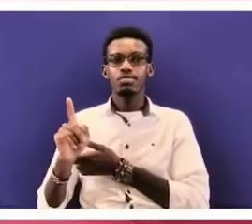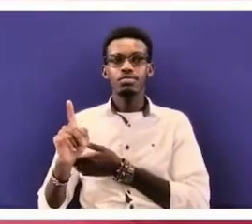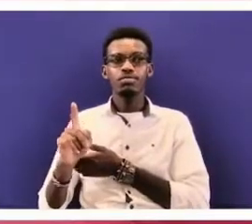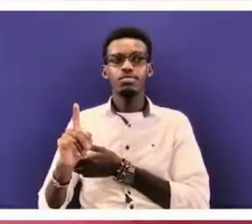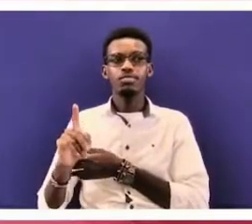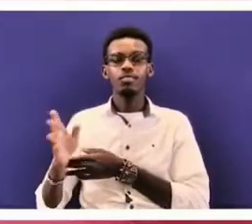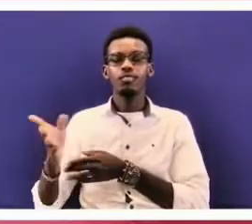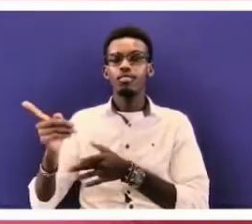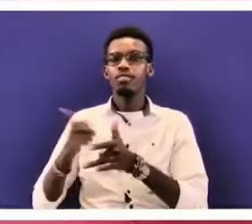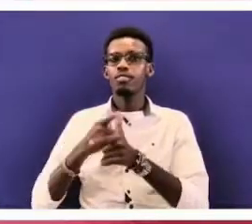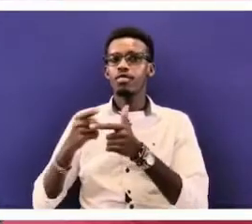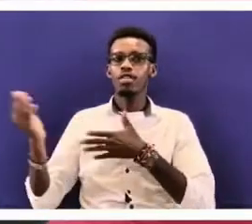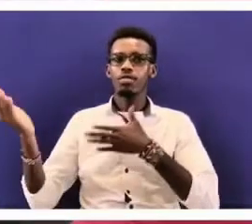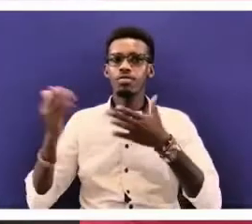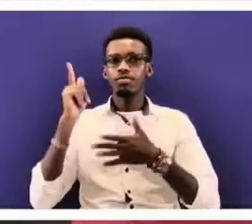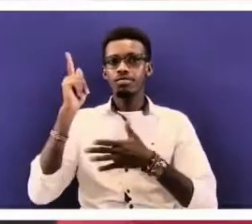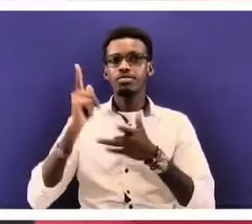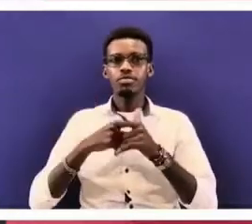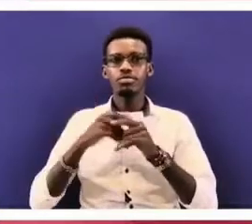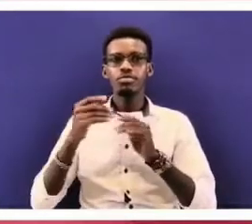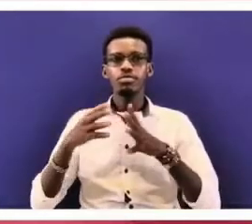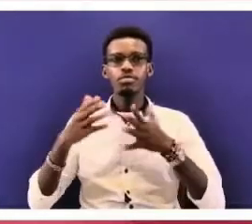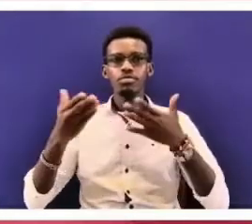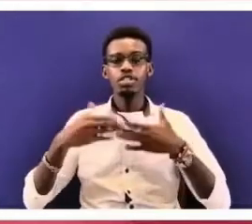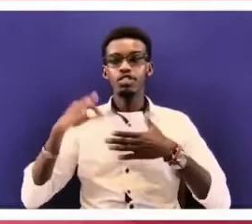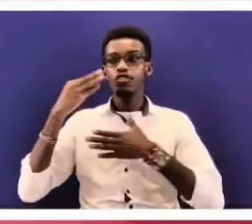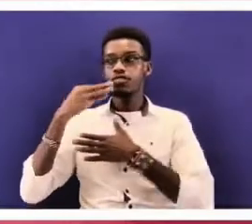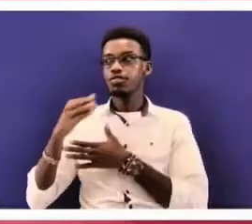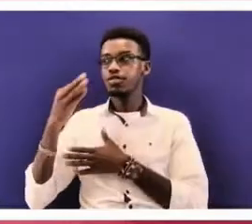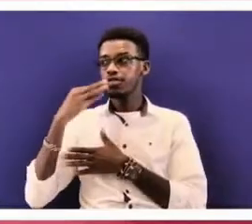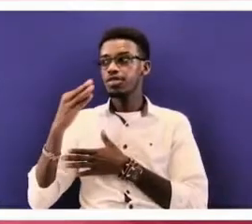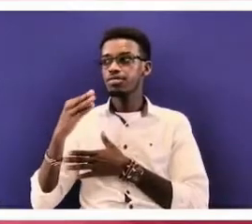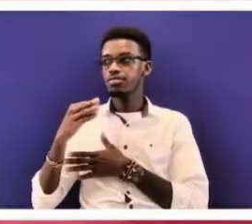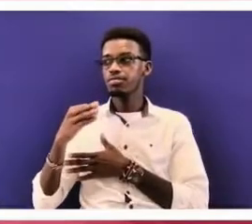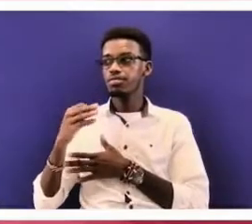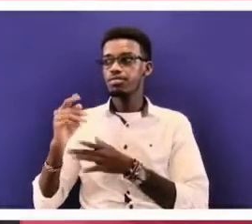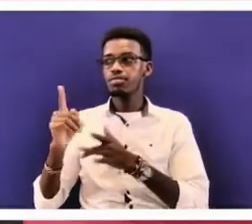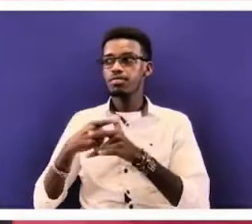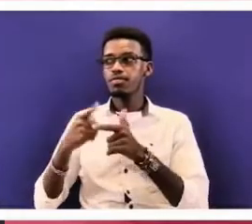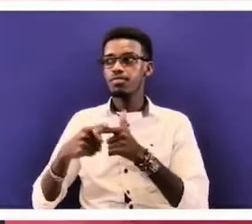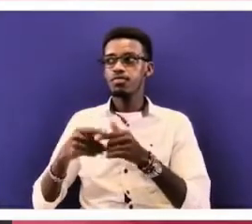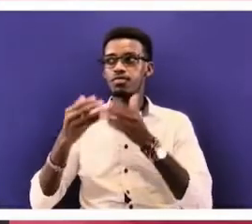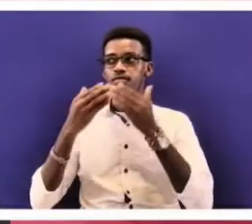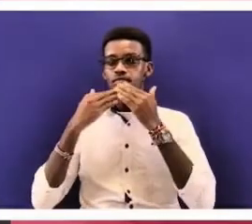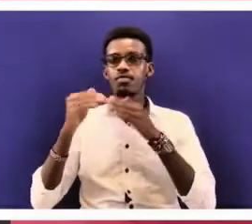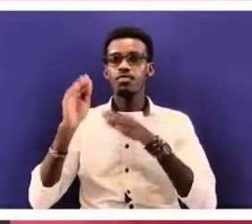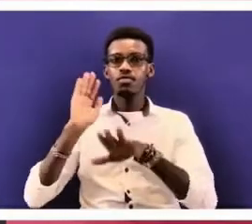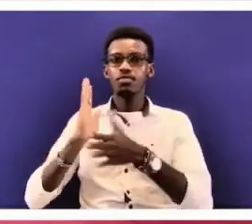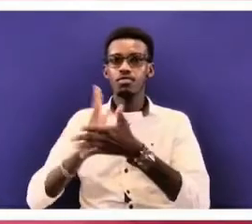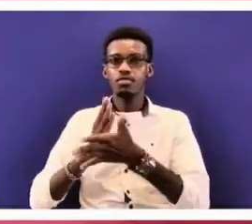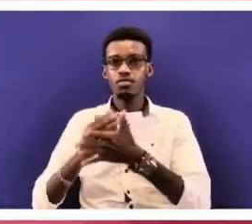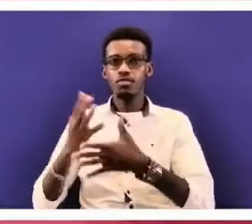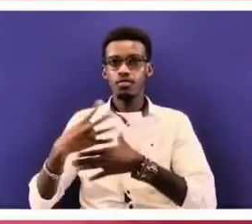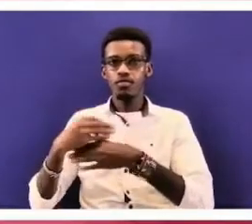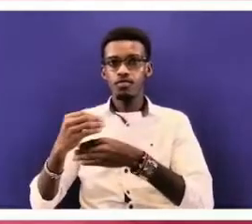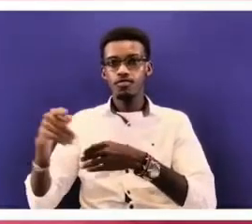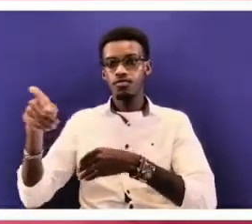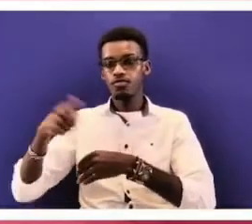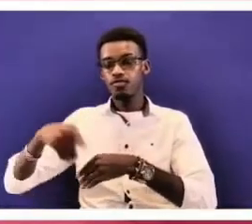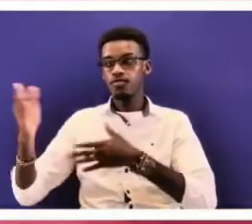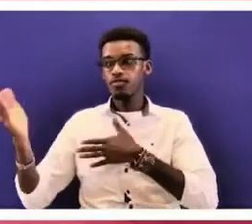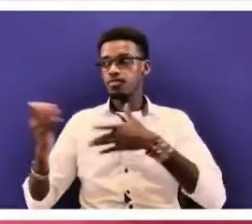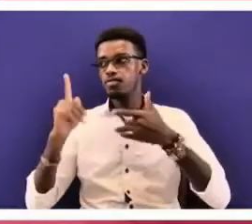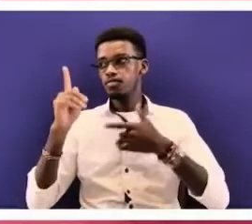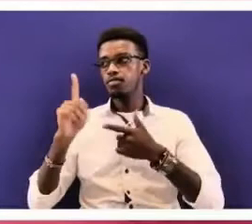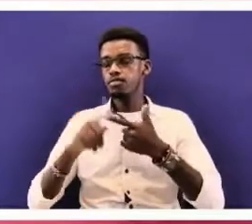And God, we invite you to give us a freshness in our Christian walk. We invite you, God, to